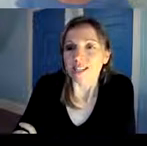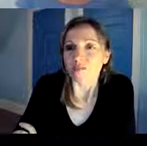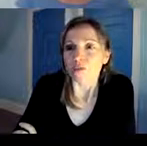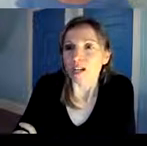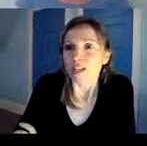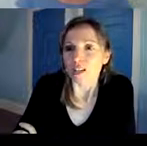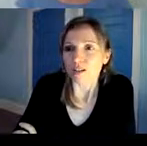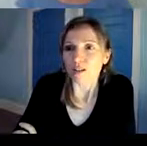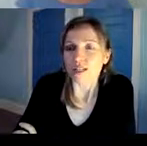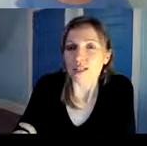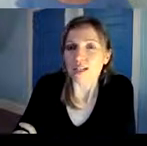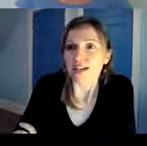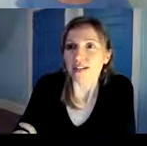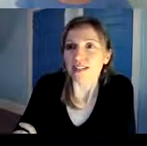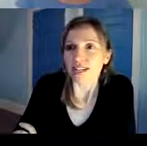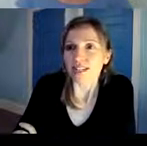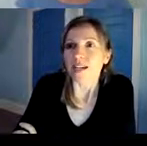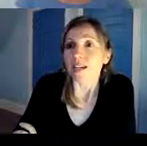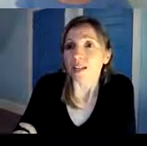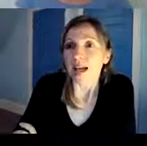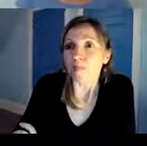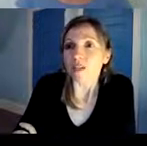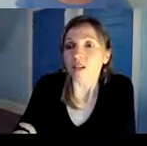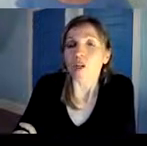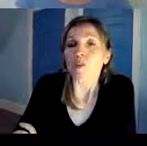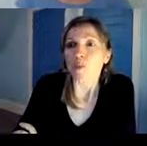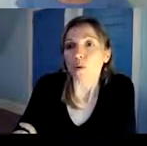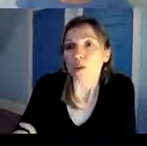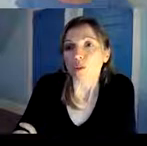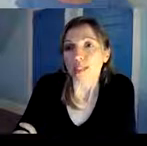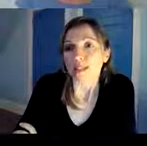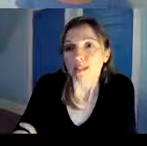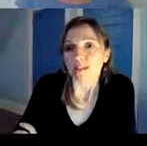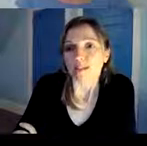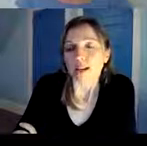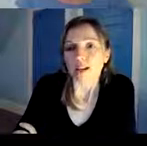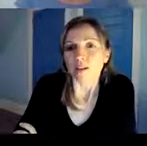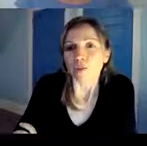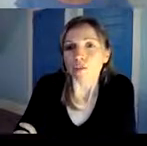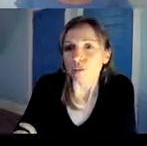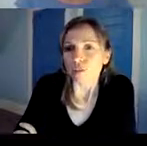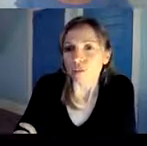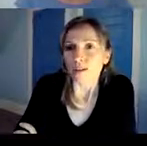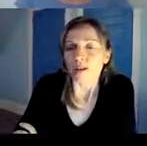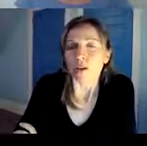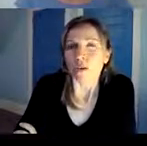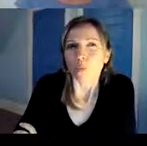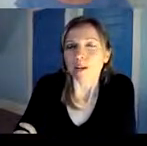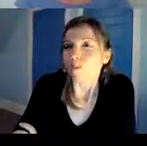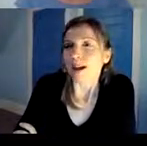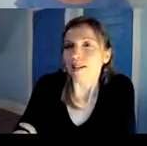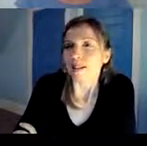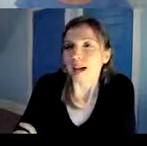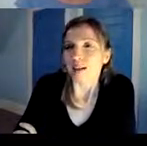was tested for 10 years in Canada and the States in labs before it was released. And we're still not certain